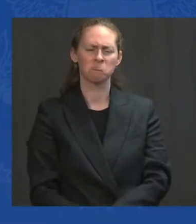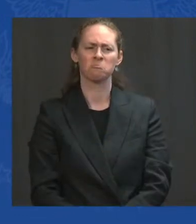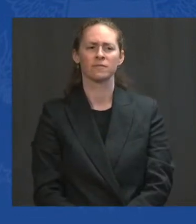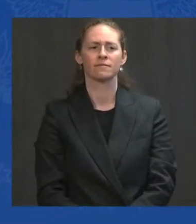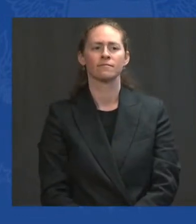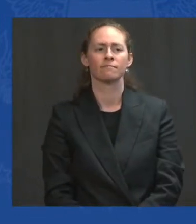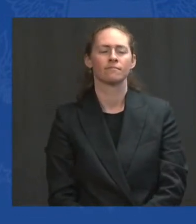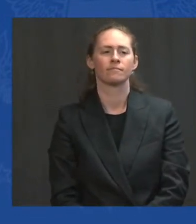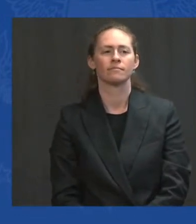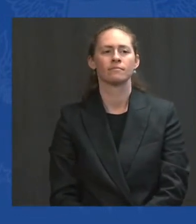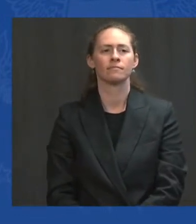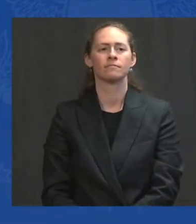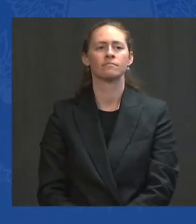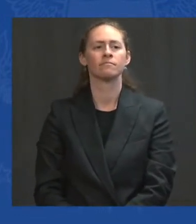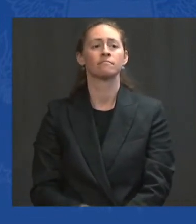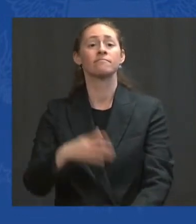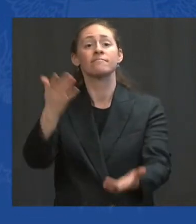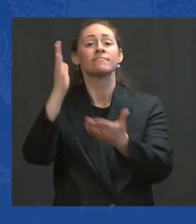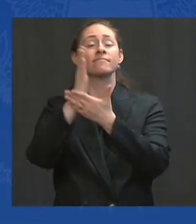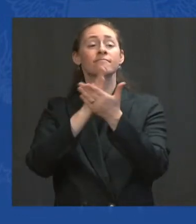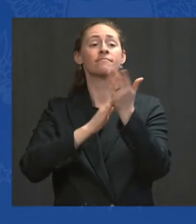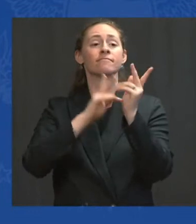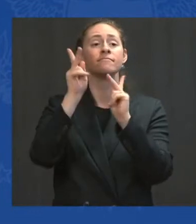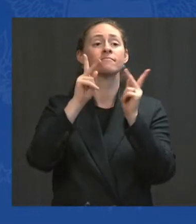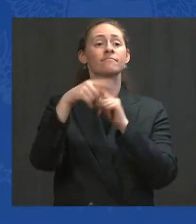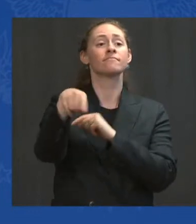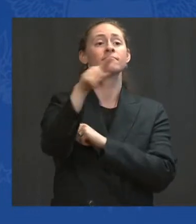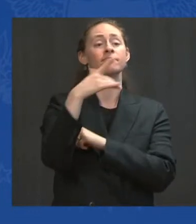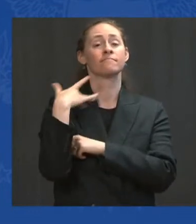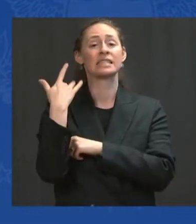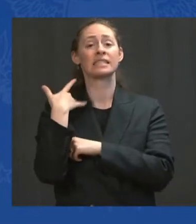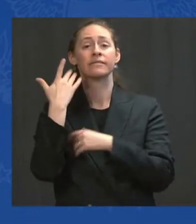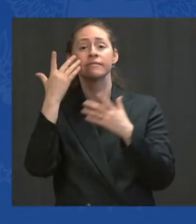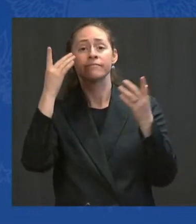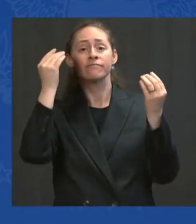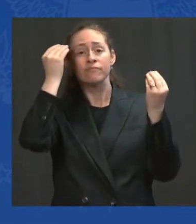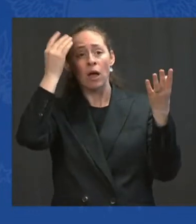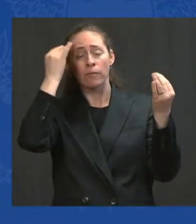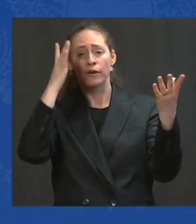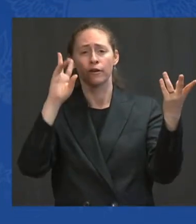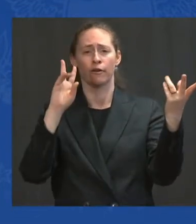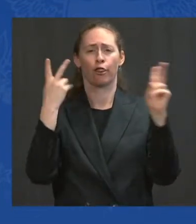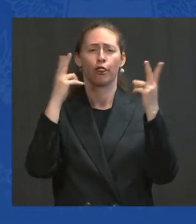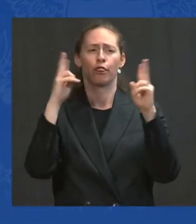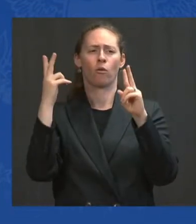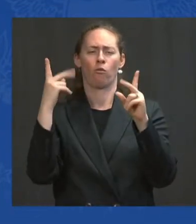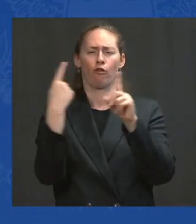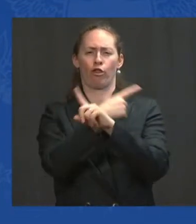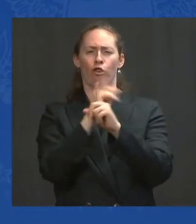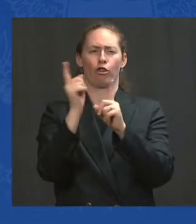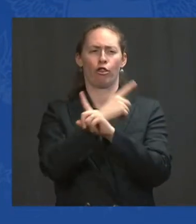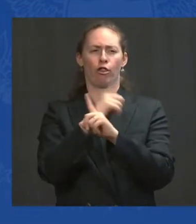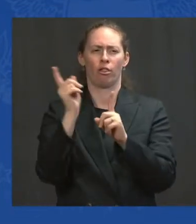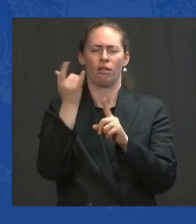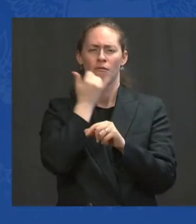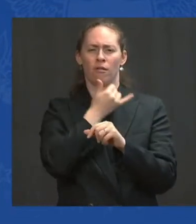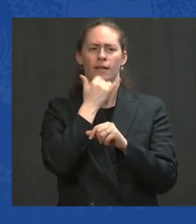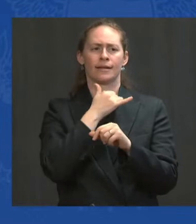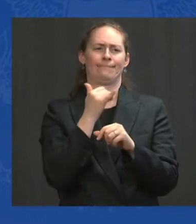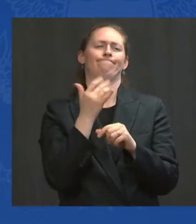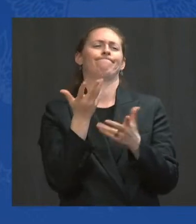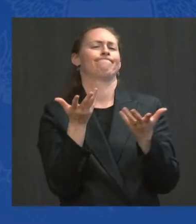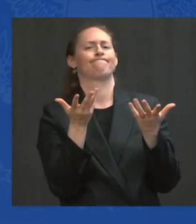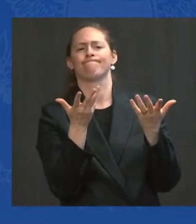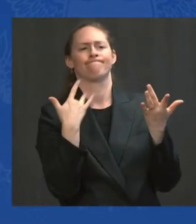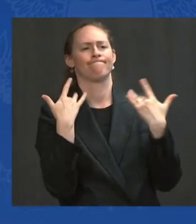or organizations that are feeding misinformation and trying to mischaracterize this type of trusted messenger work, I believe